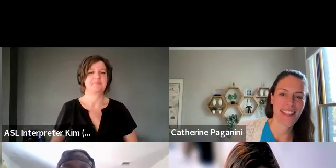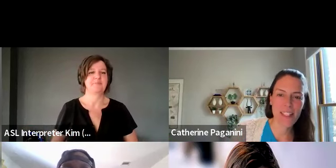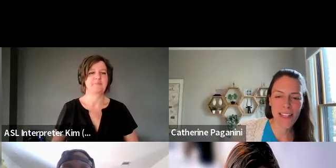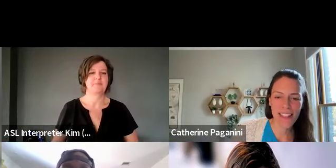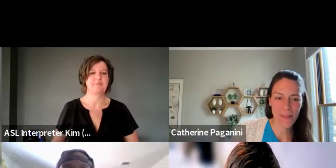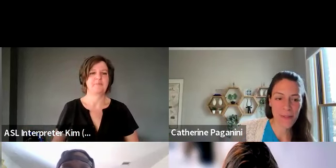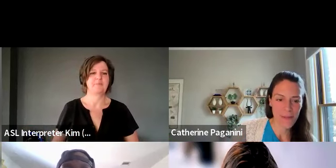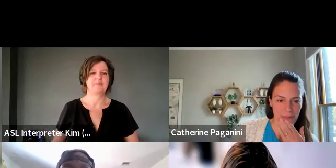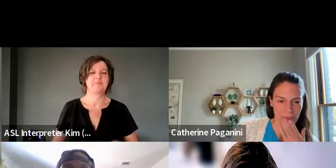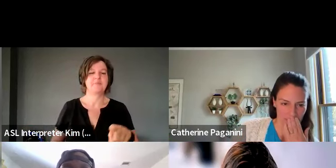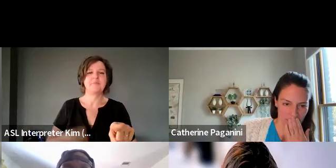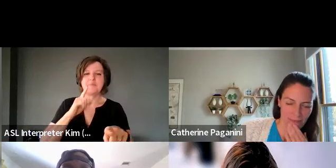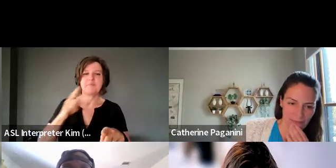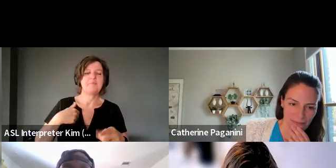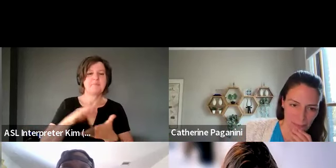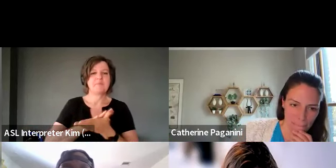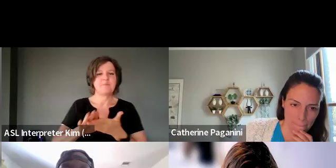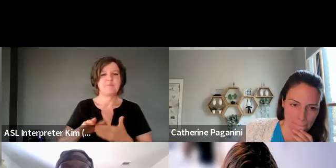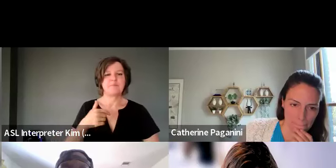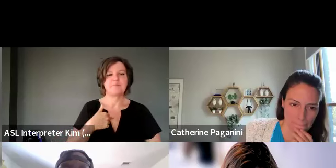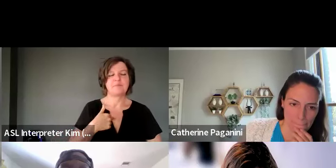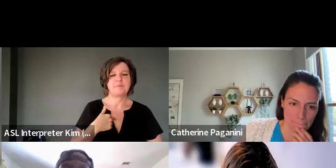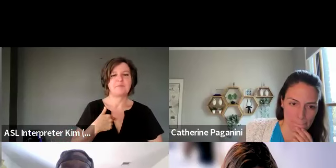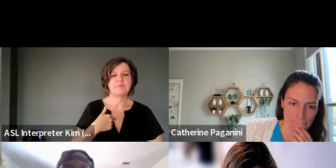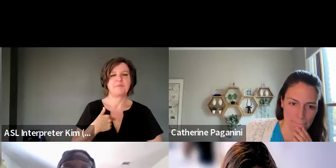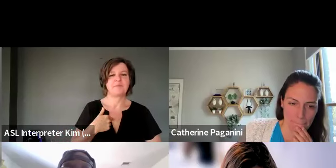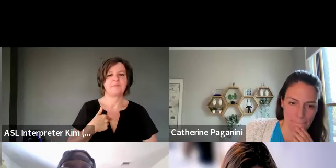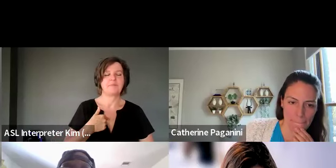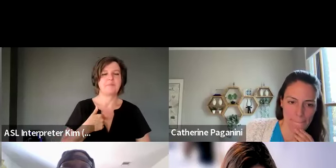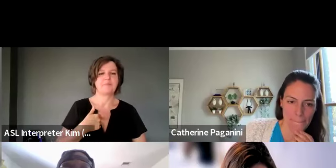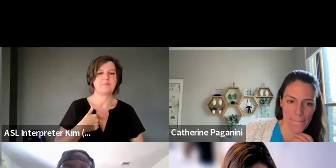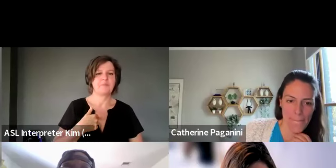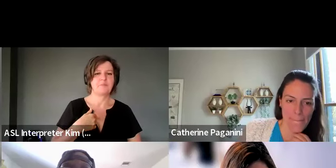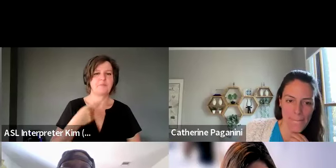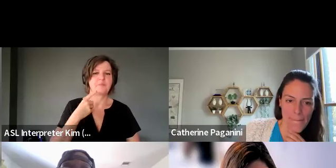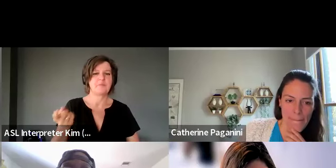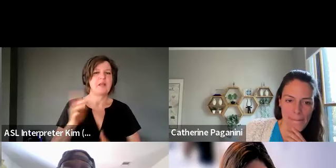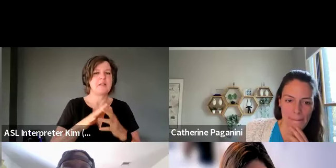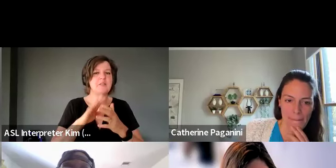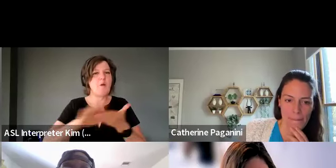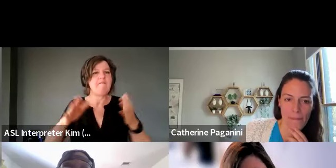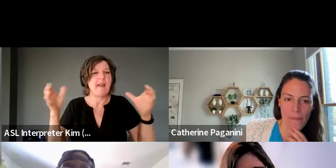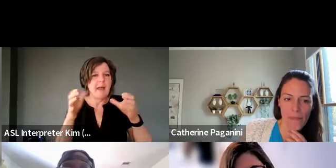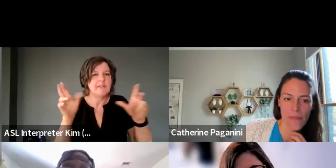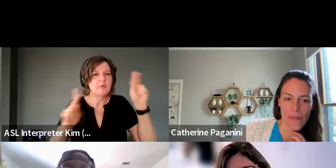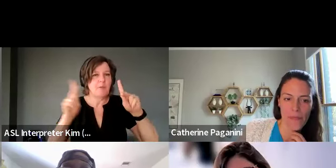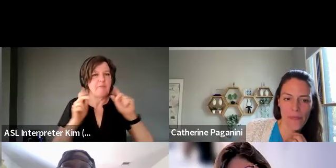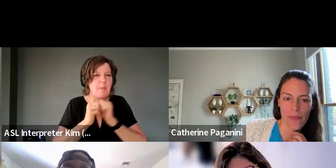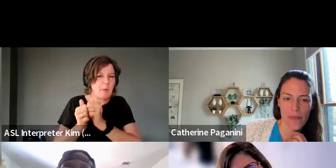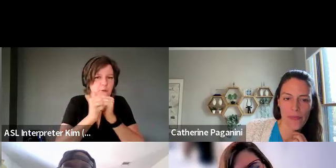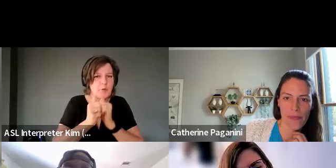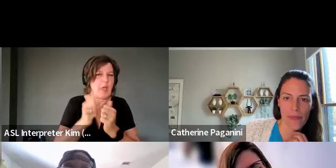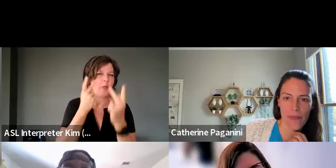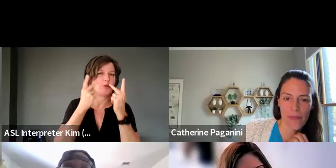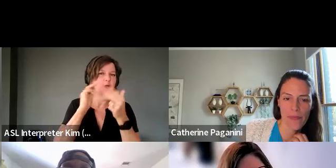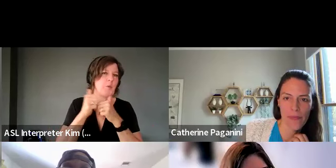It's been like nice, and we have submitted like quite a number of talks together. So yeah, we'll see how it